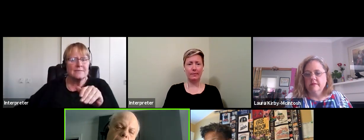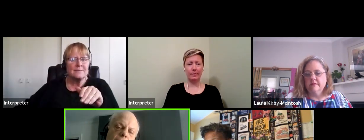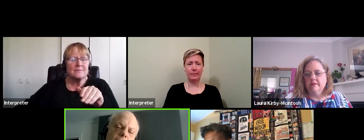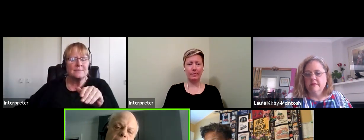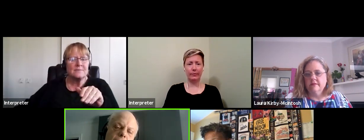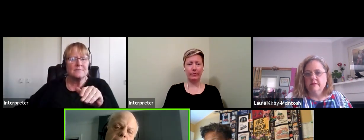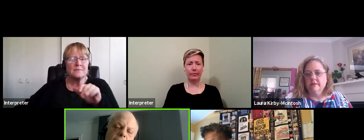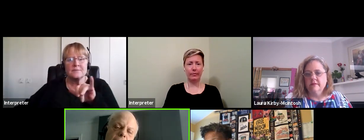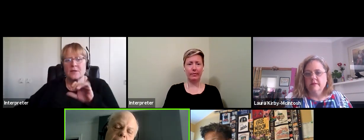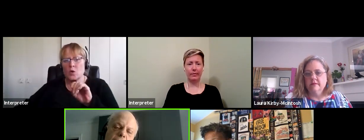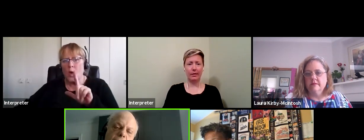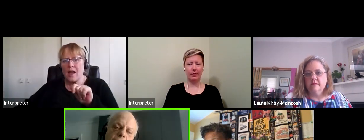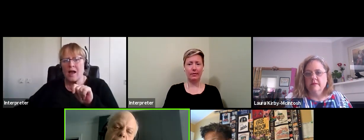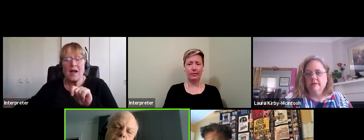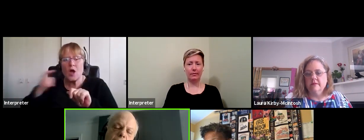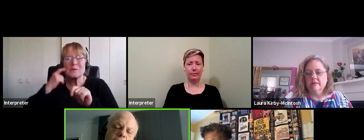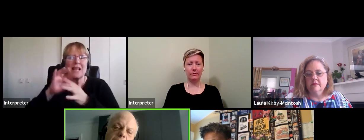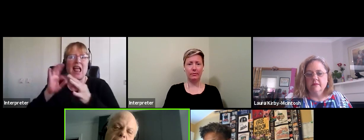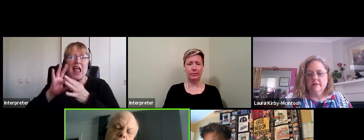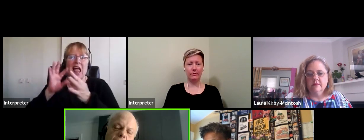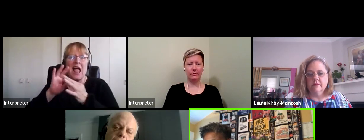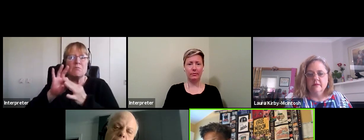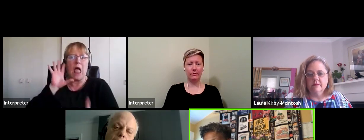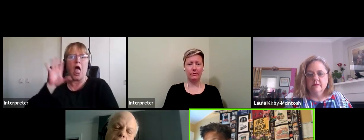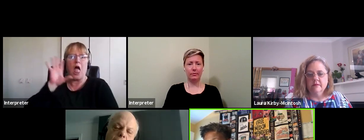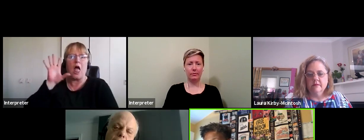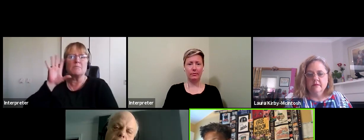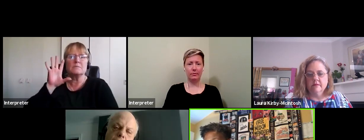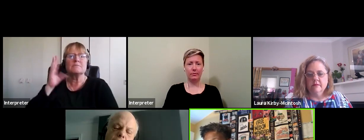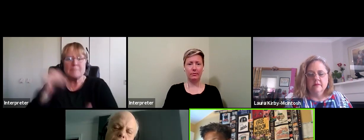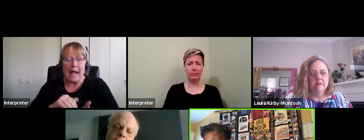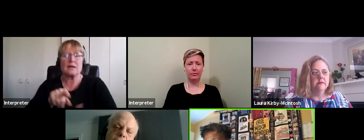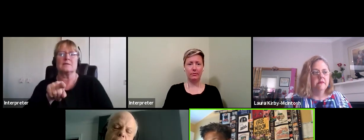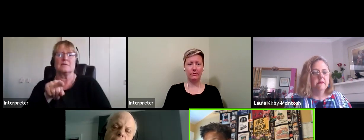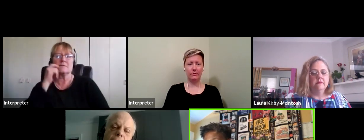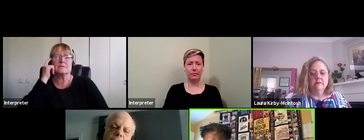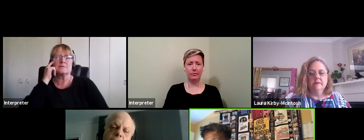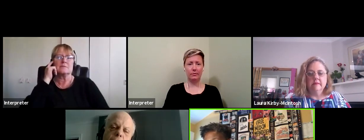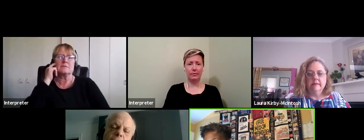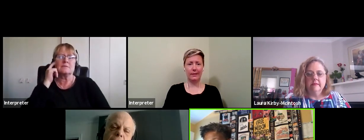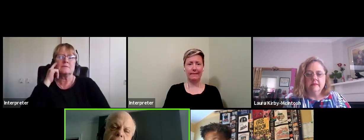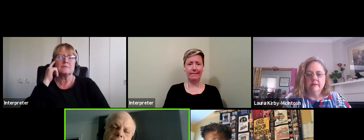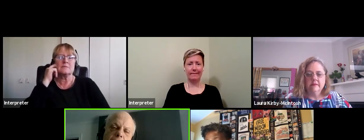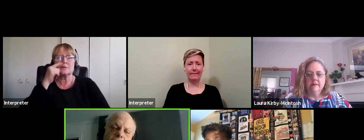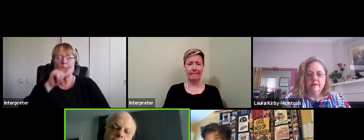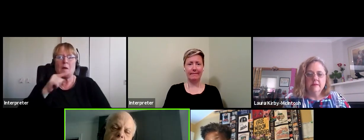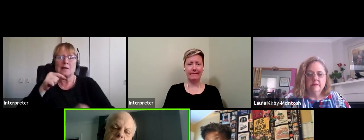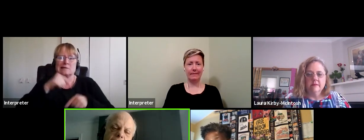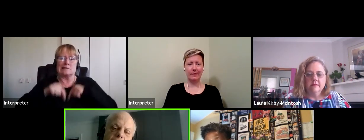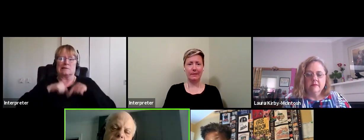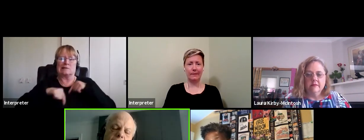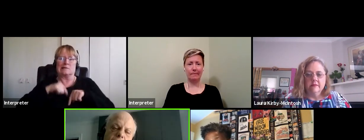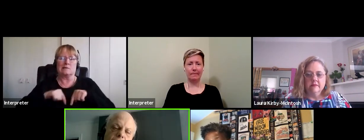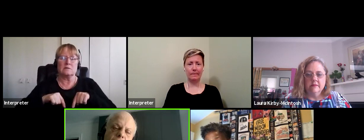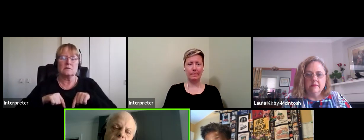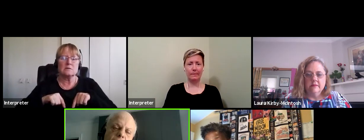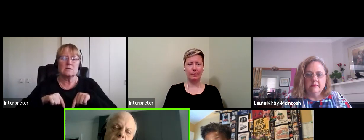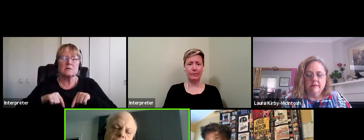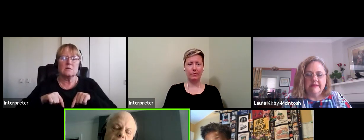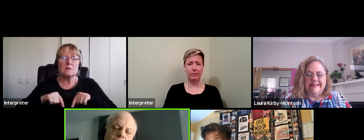Sorry, Yola, your signal is now dropped. There you are. Yola, can you just start again? We've lost about a paragraph.